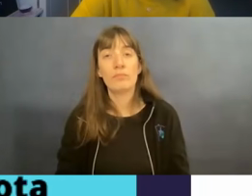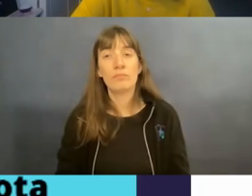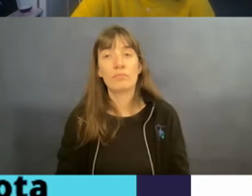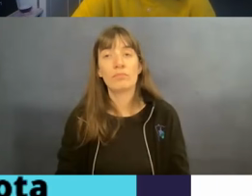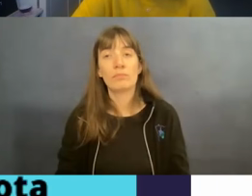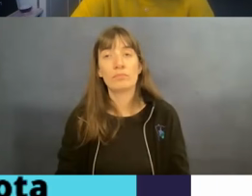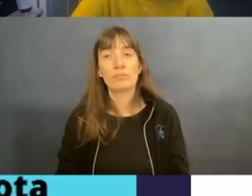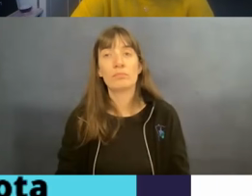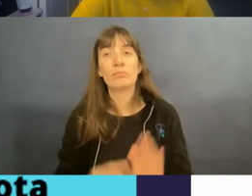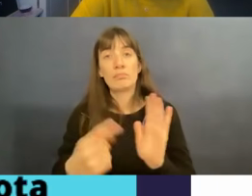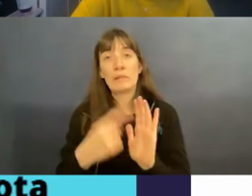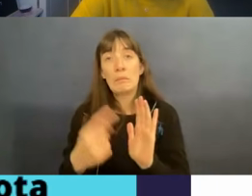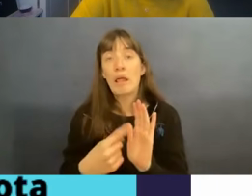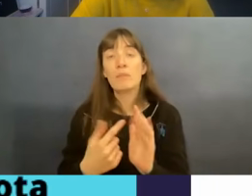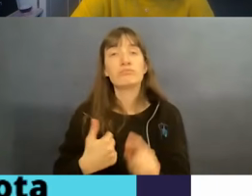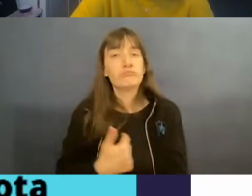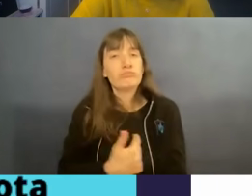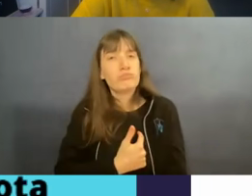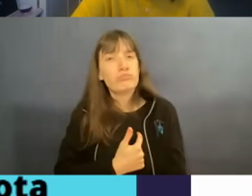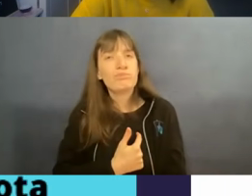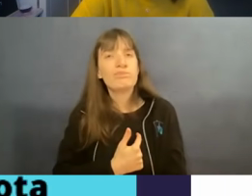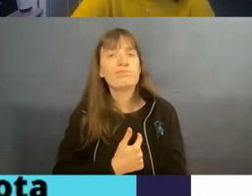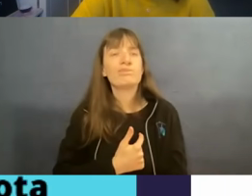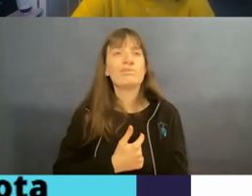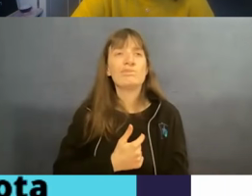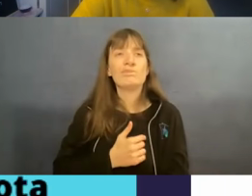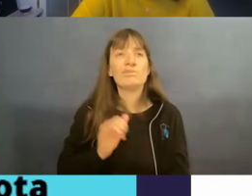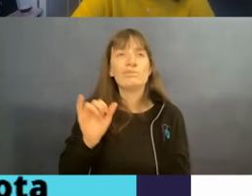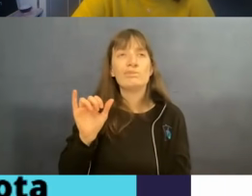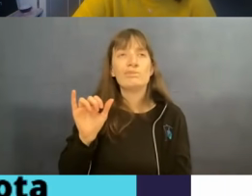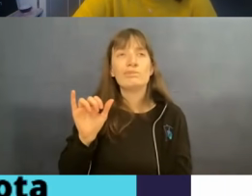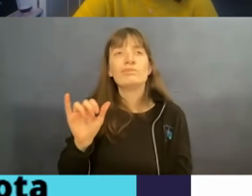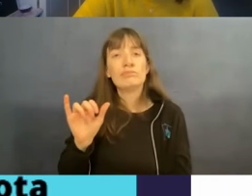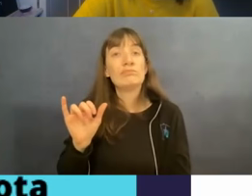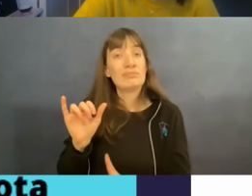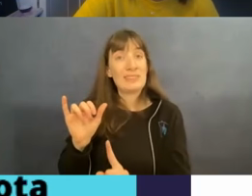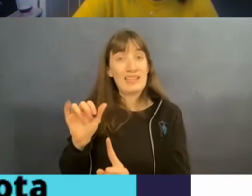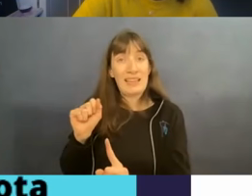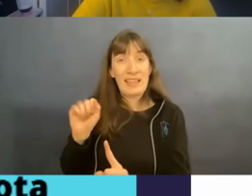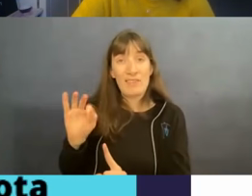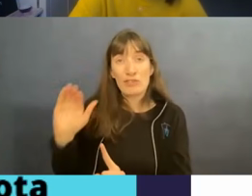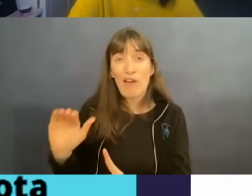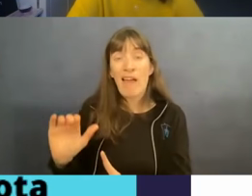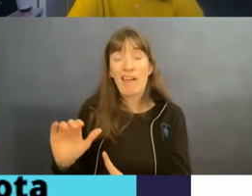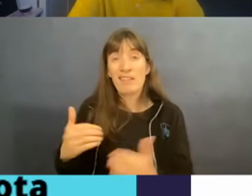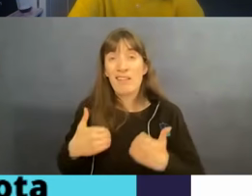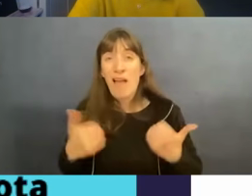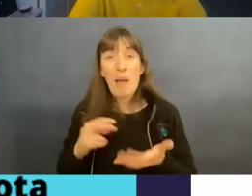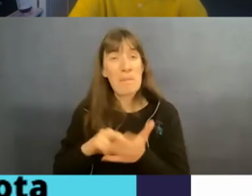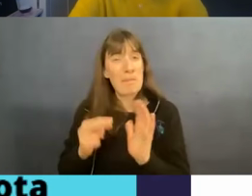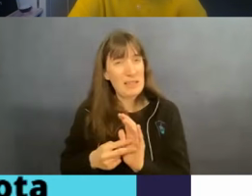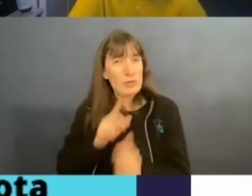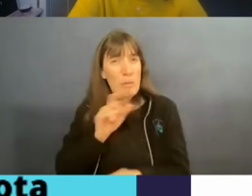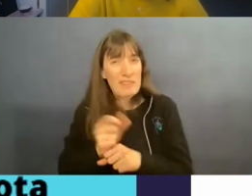some question of, oh, do children at a certain ages, do they really know what's going on? So we'll talk about that